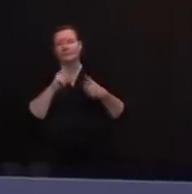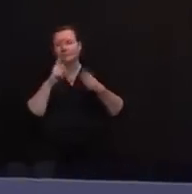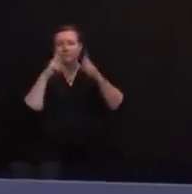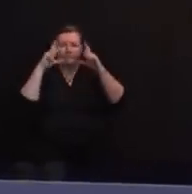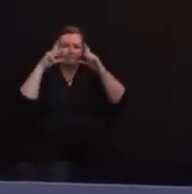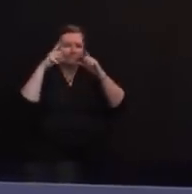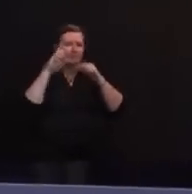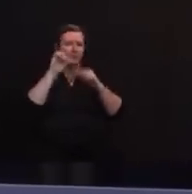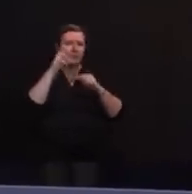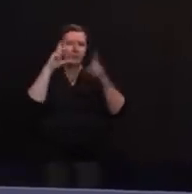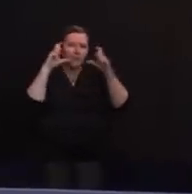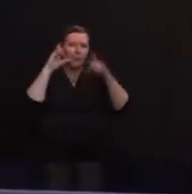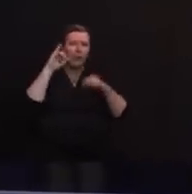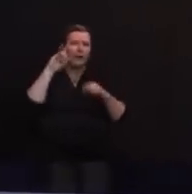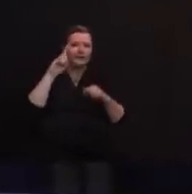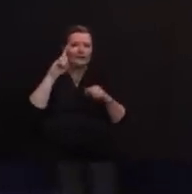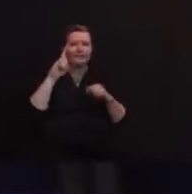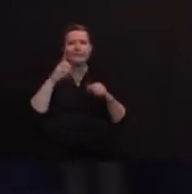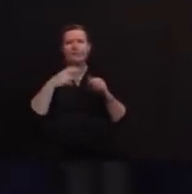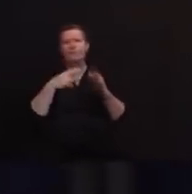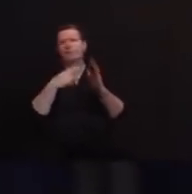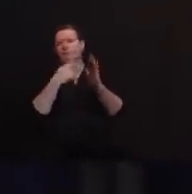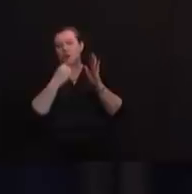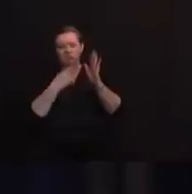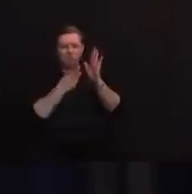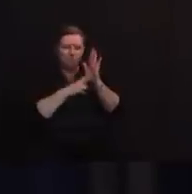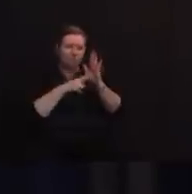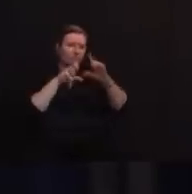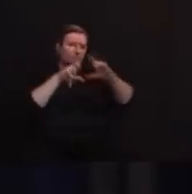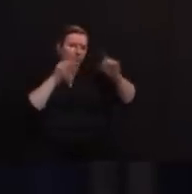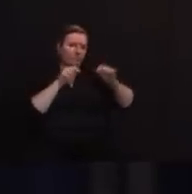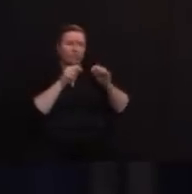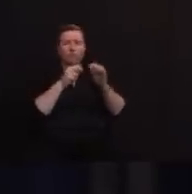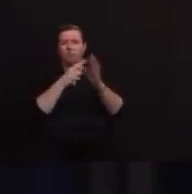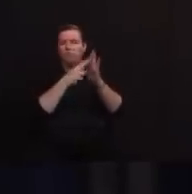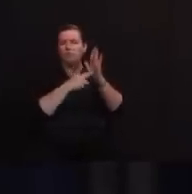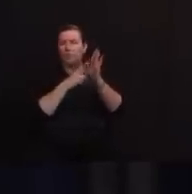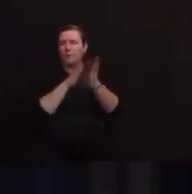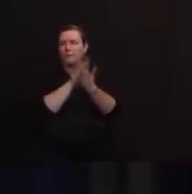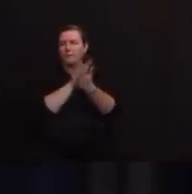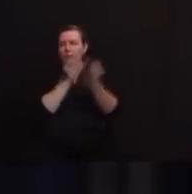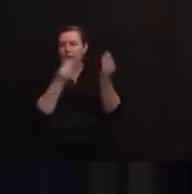of states are really strong on the enforcement, and